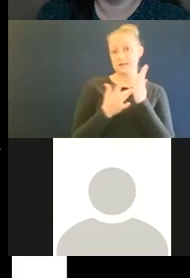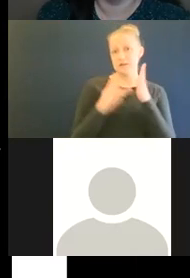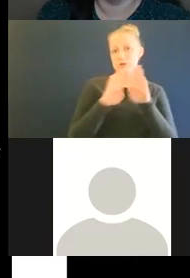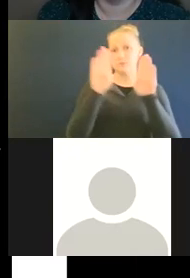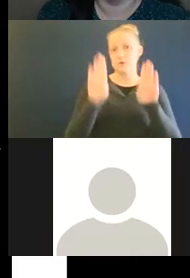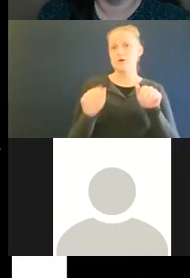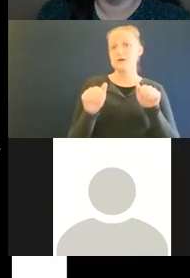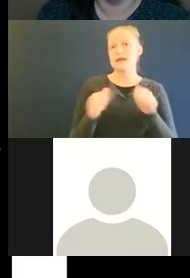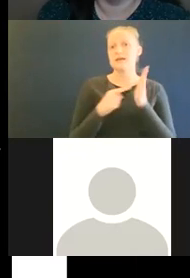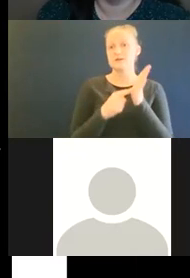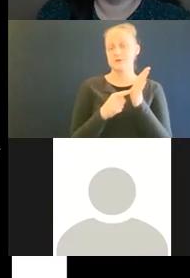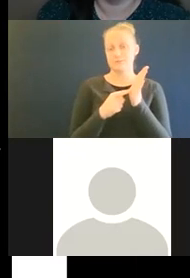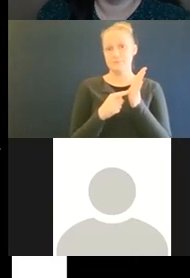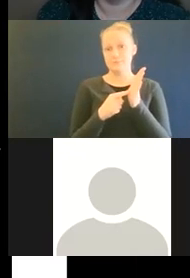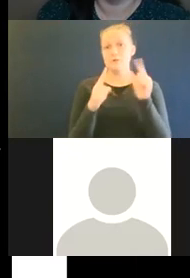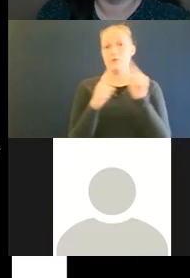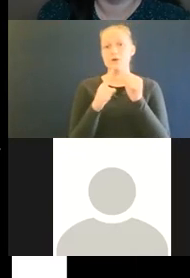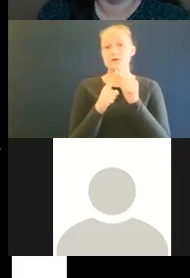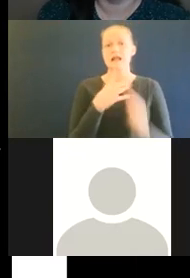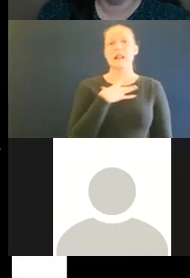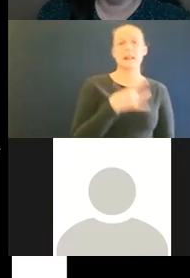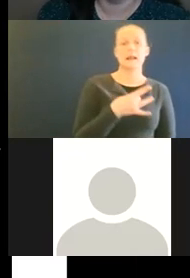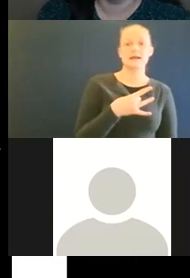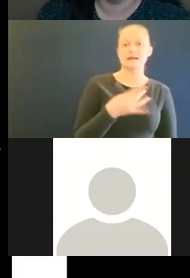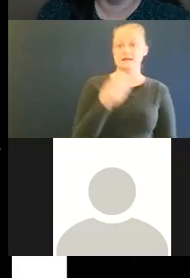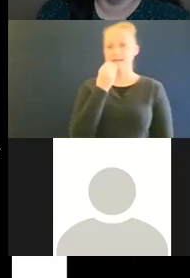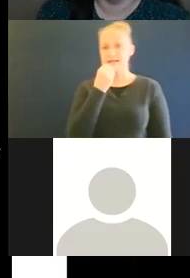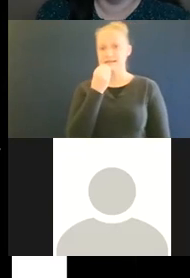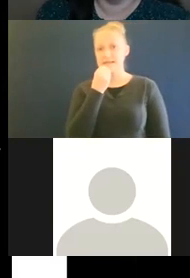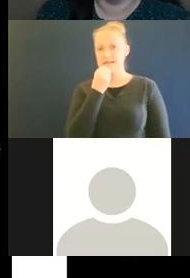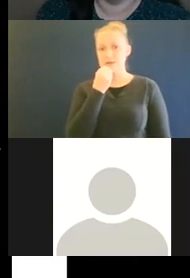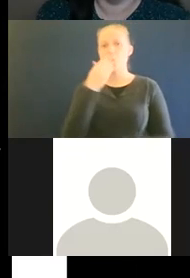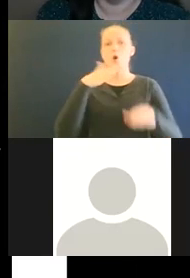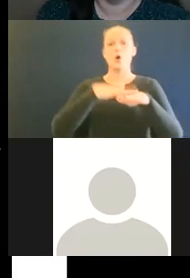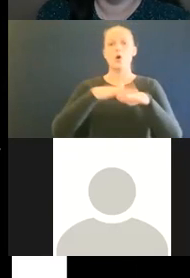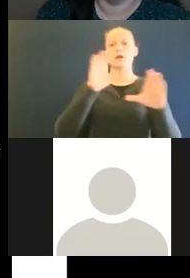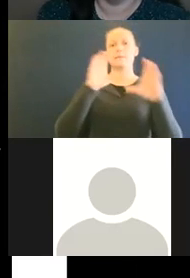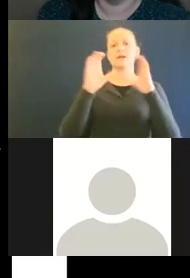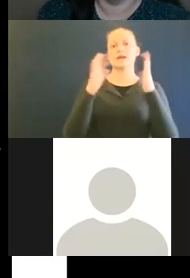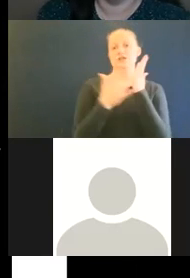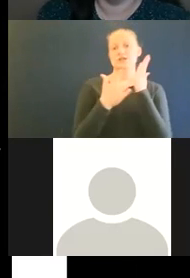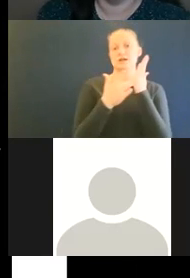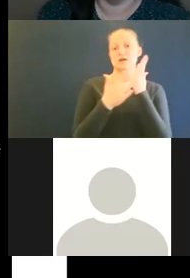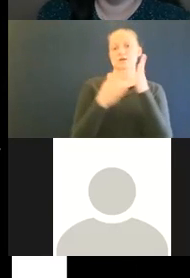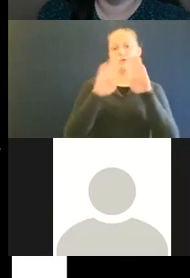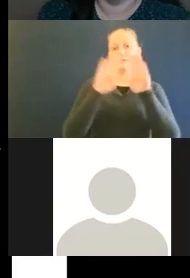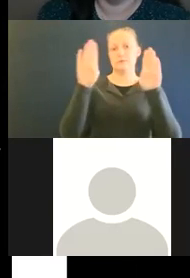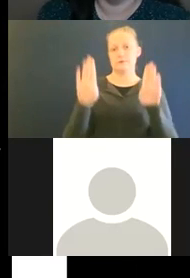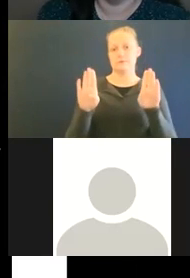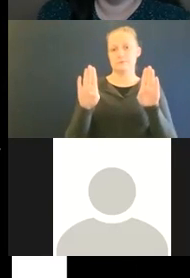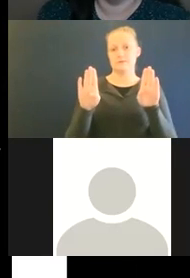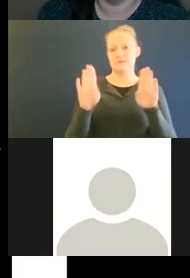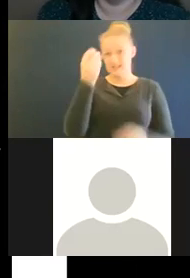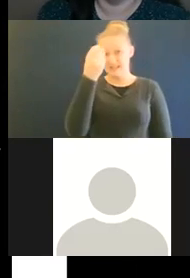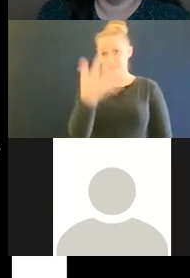examples of those words like and eat on the kids' communication system. So, and I do want to just say, I literally,